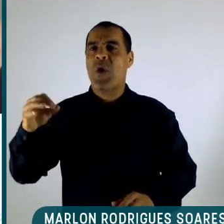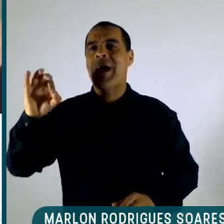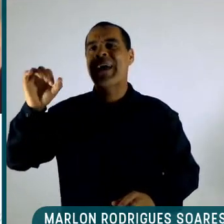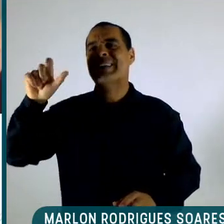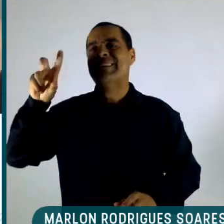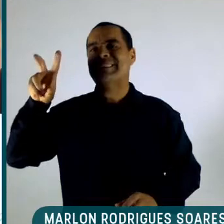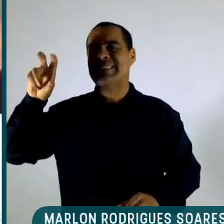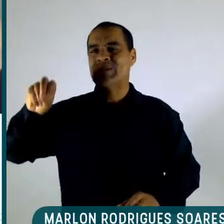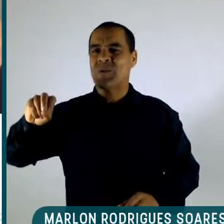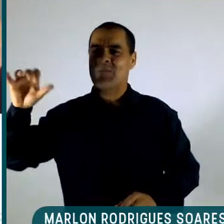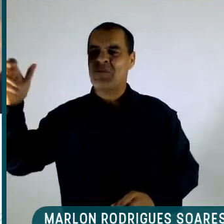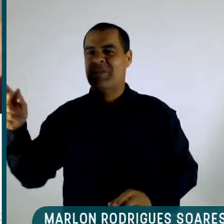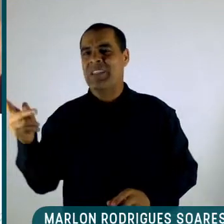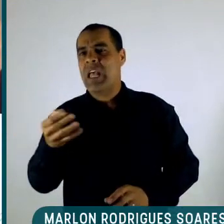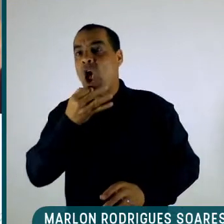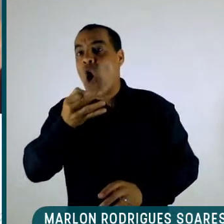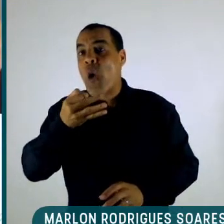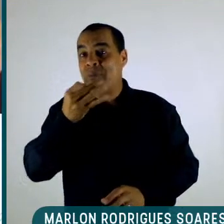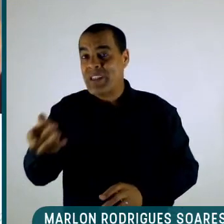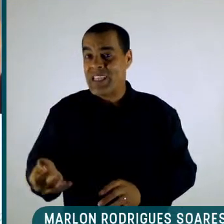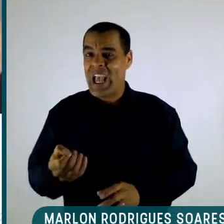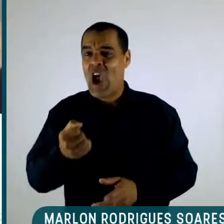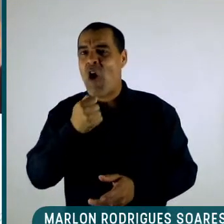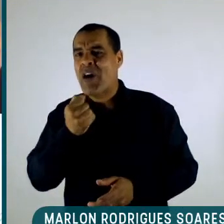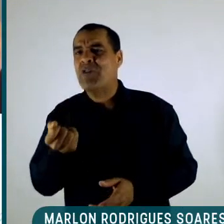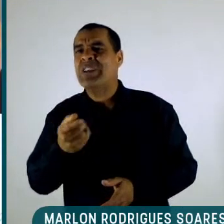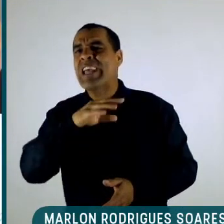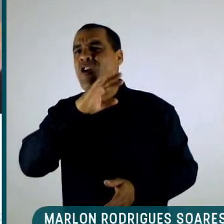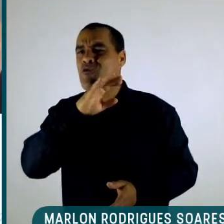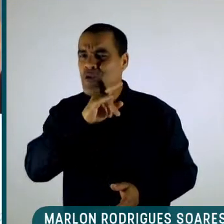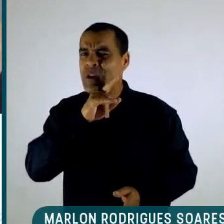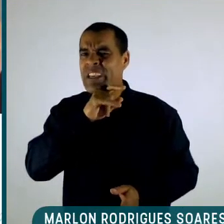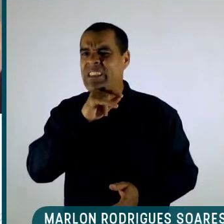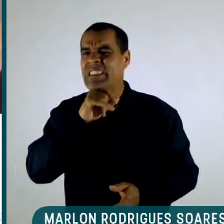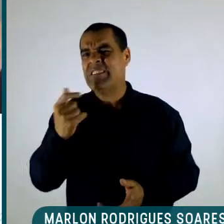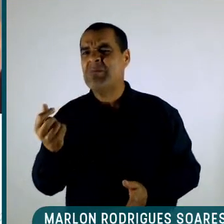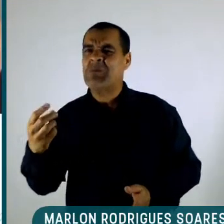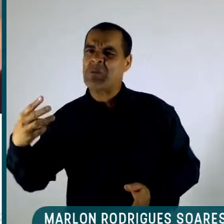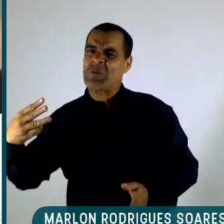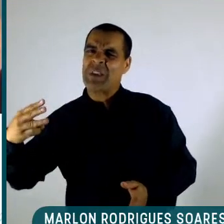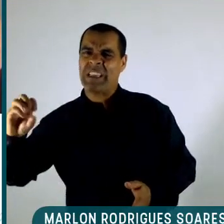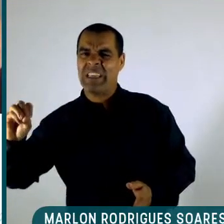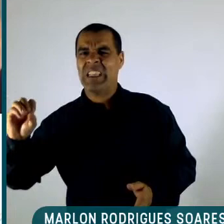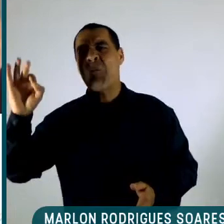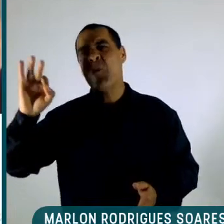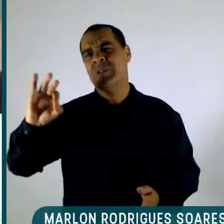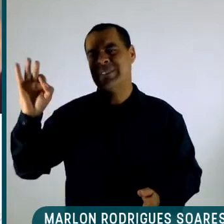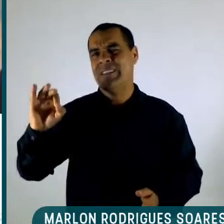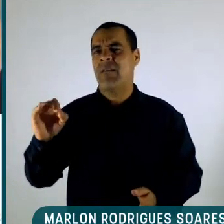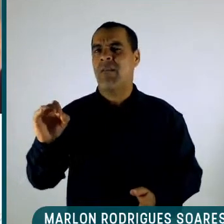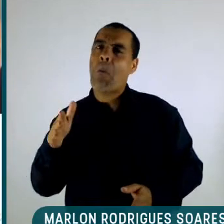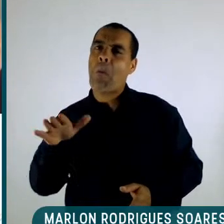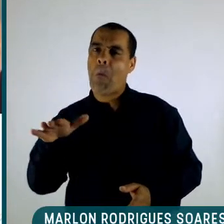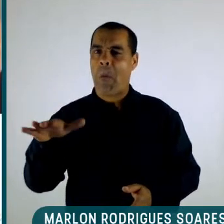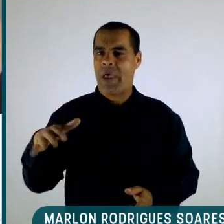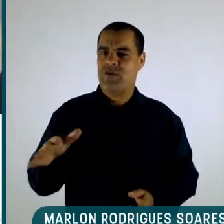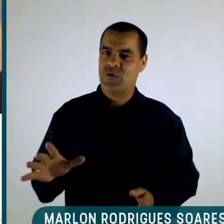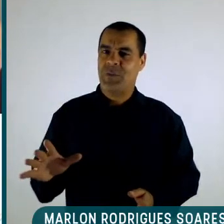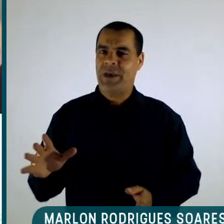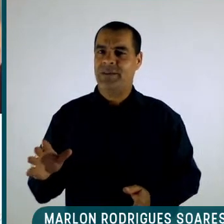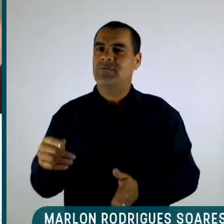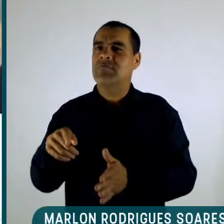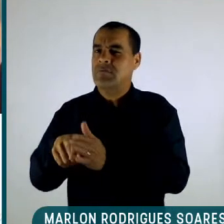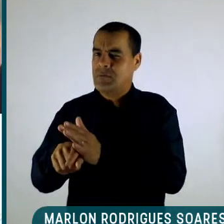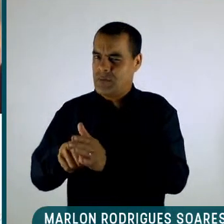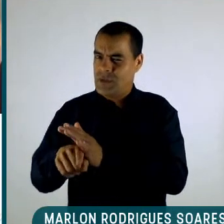bad, and only few evaluated as okay. Jewish, in your opinion, with all the experience they have in